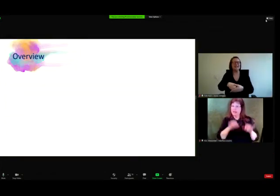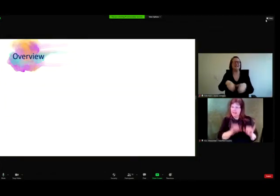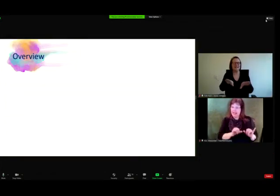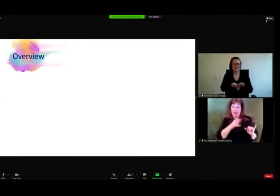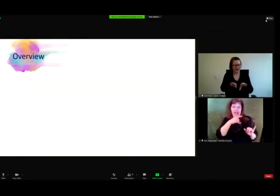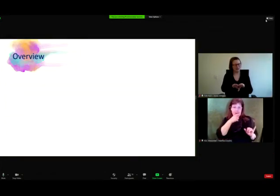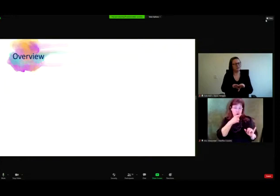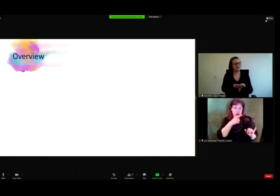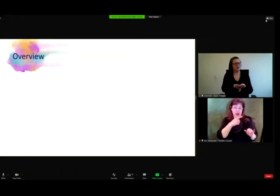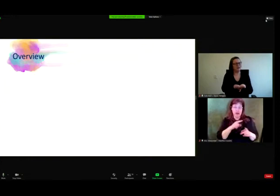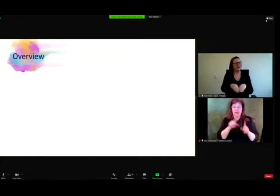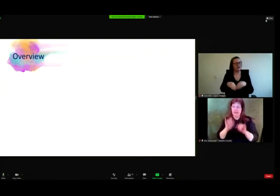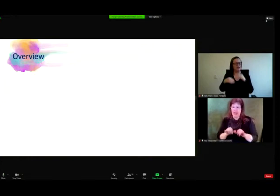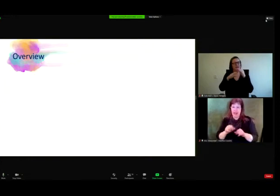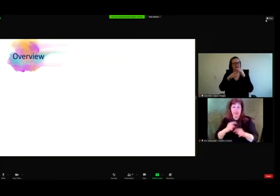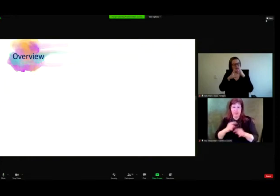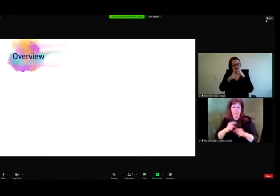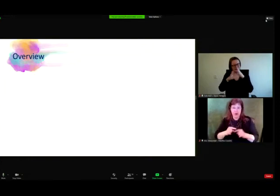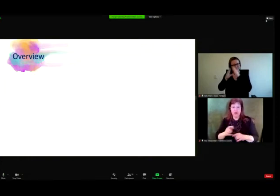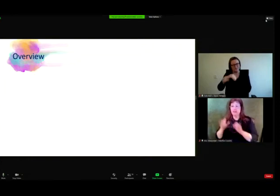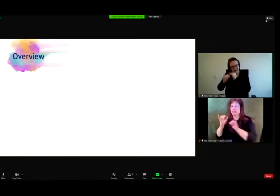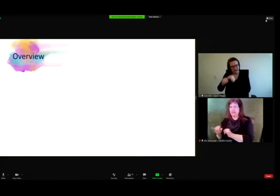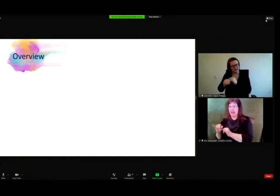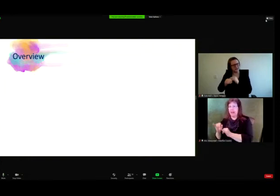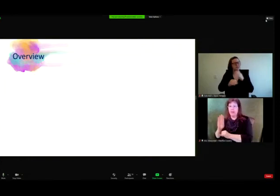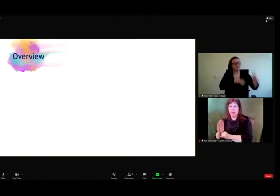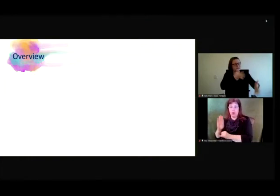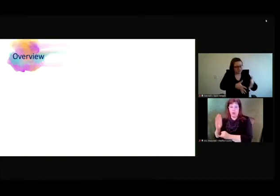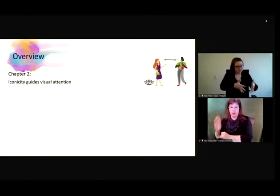deaf signers and hearing bimodal bilinguals.